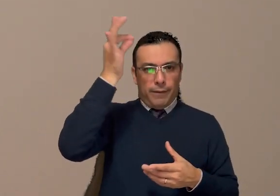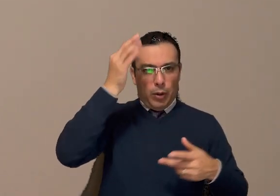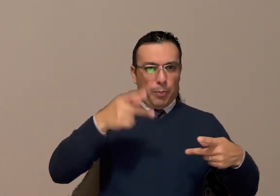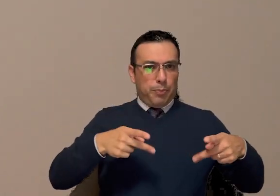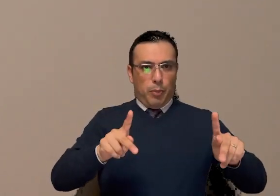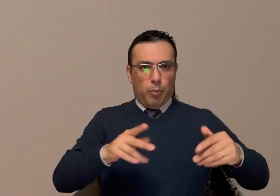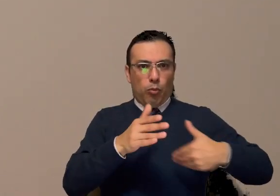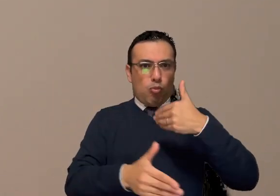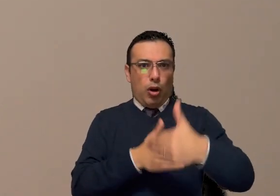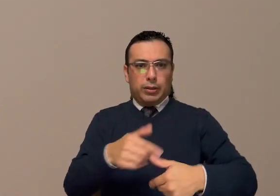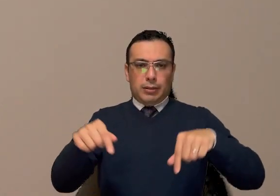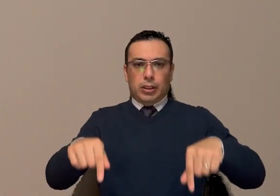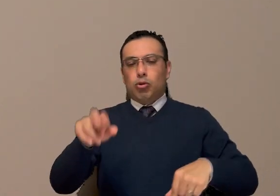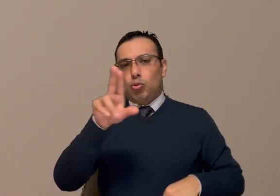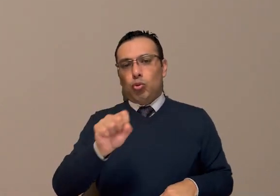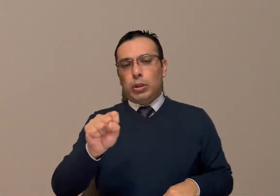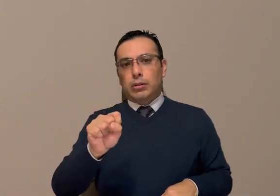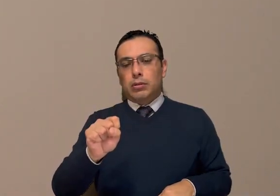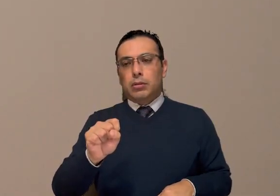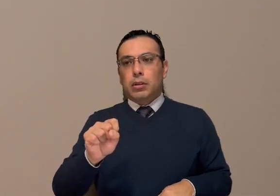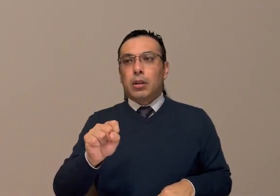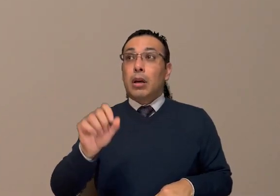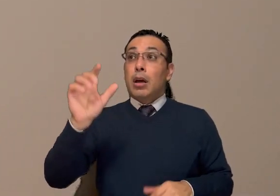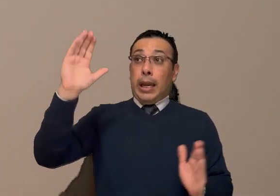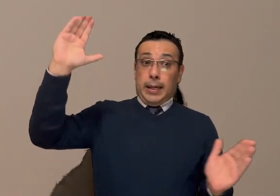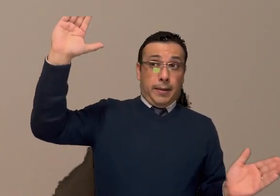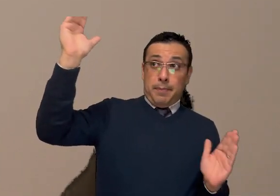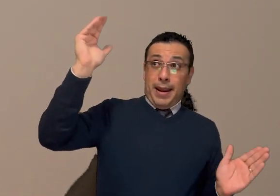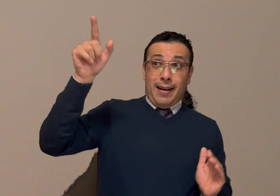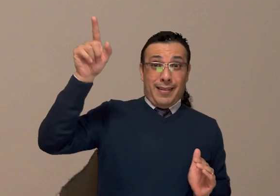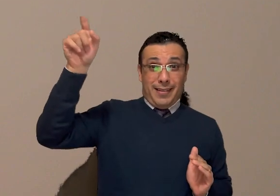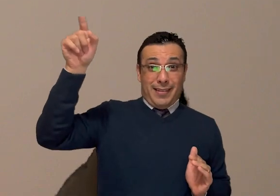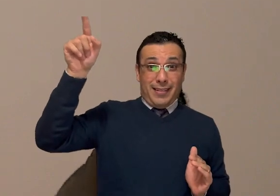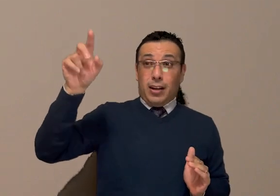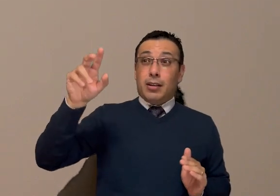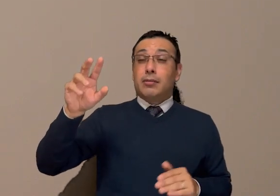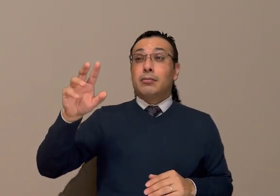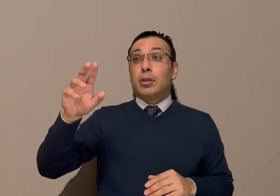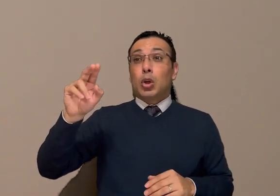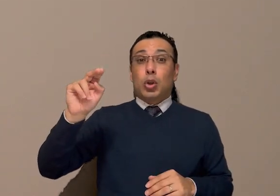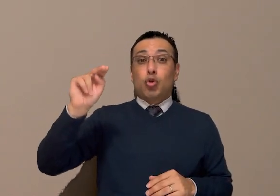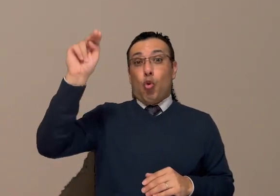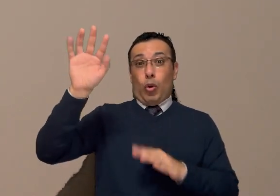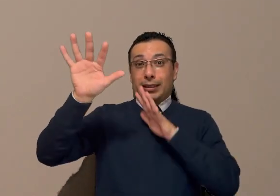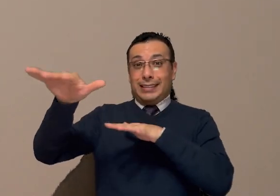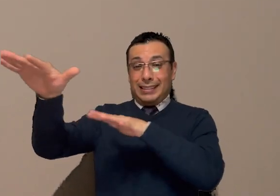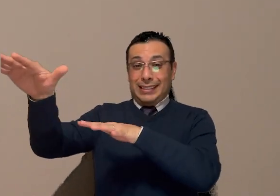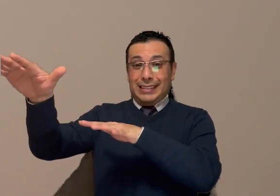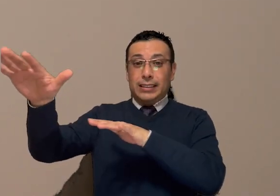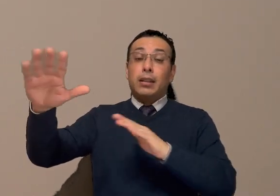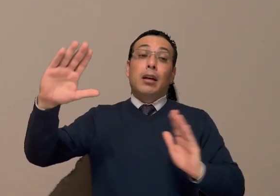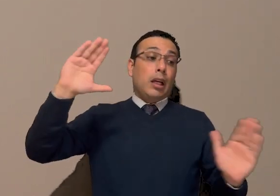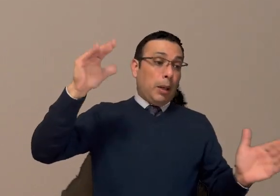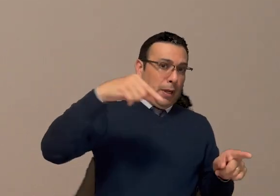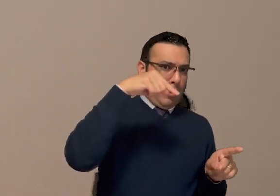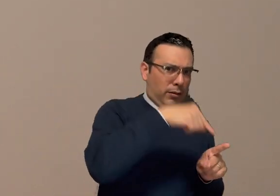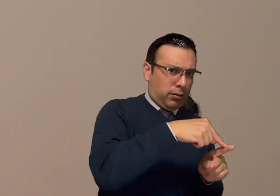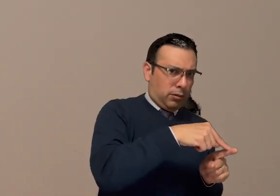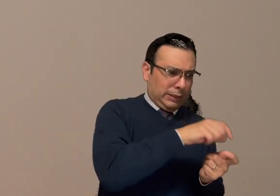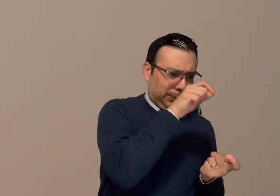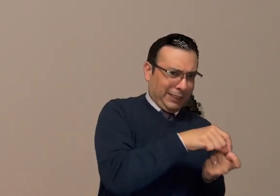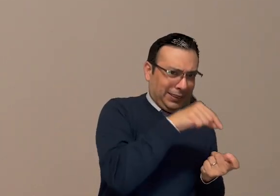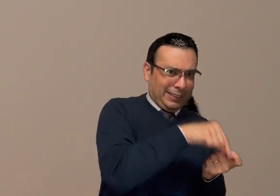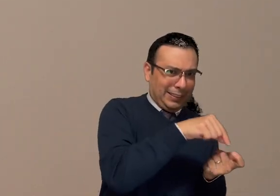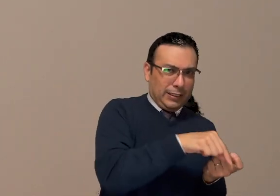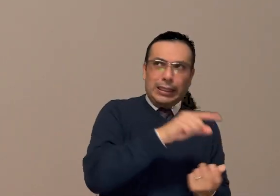study to such a specific area to where Empire Wind 1 and 2 will be. But whoever had that question, I think a few of us would love to